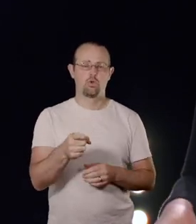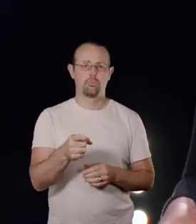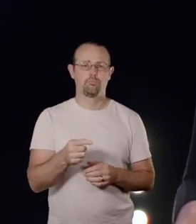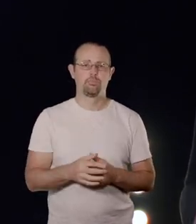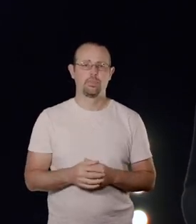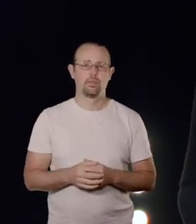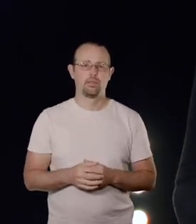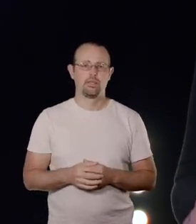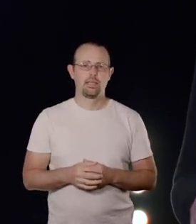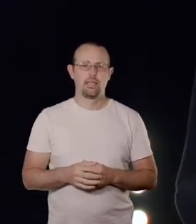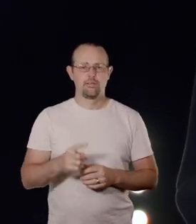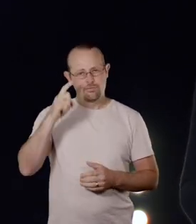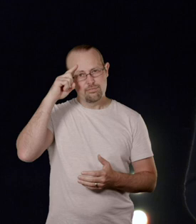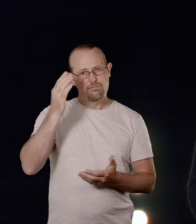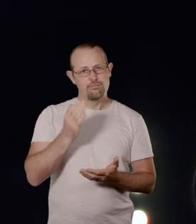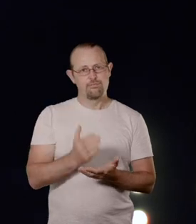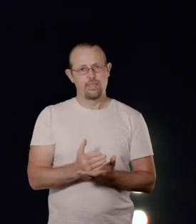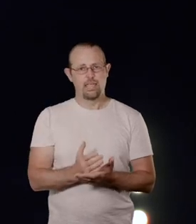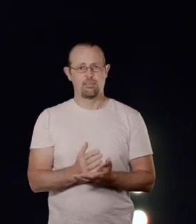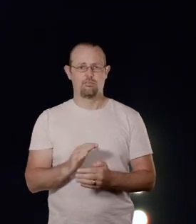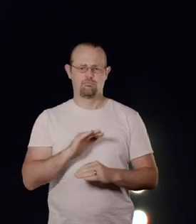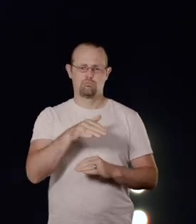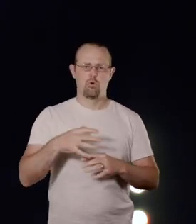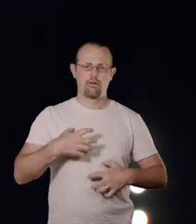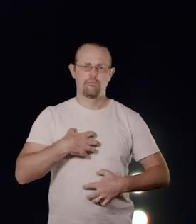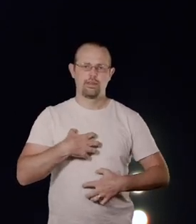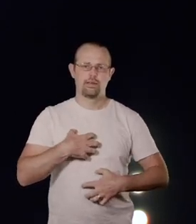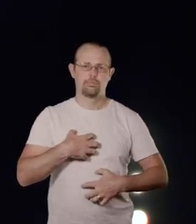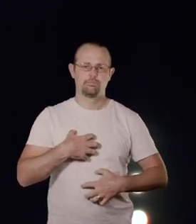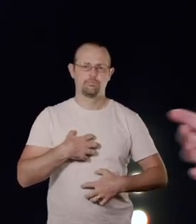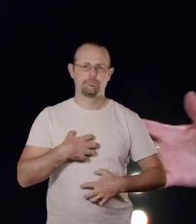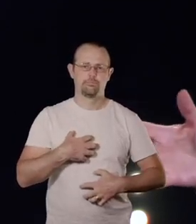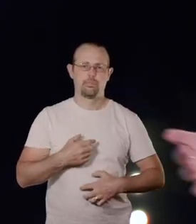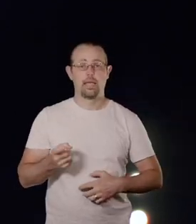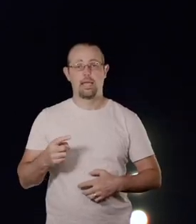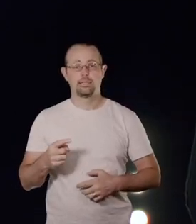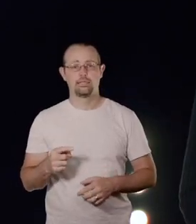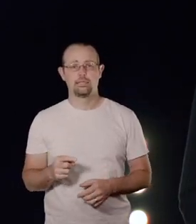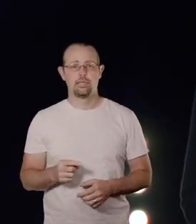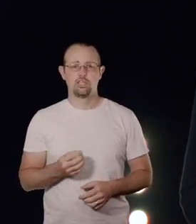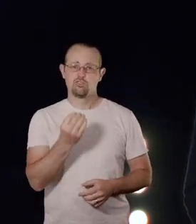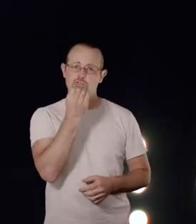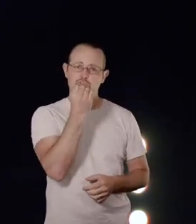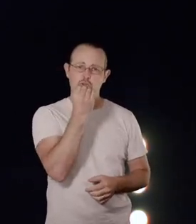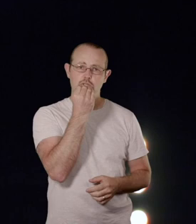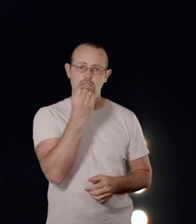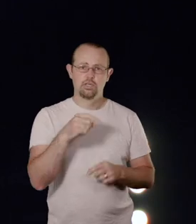fear. Before I go further, I want to mention about the food as well, mind. We've had over